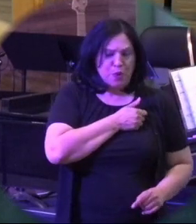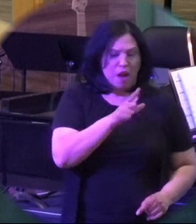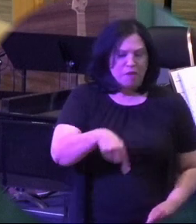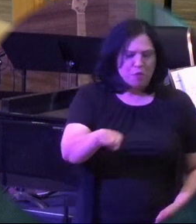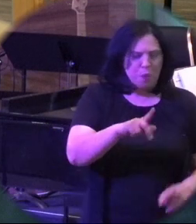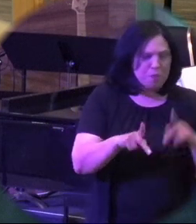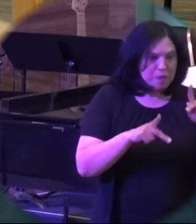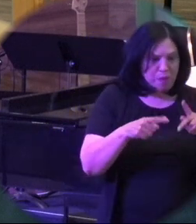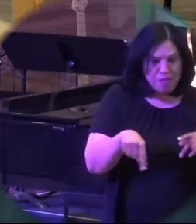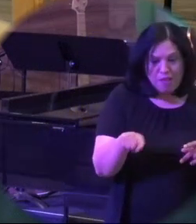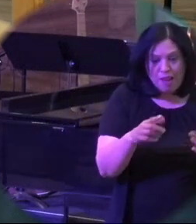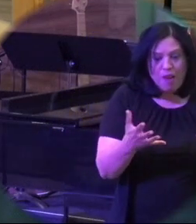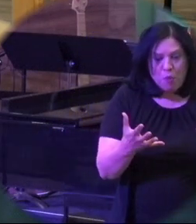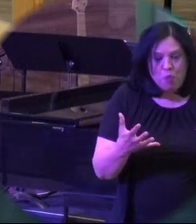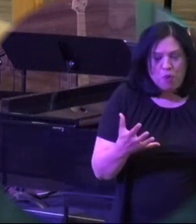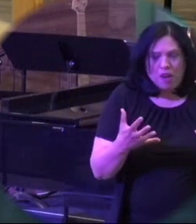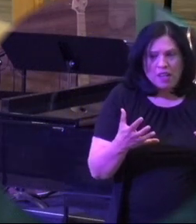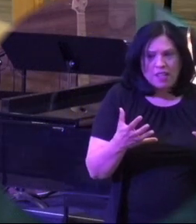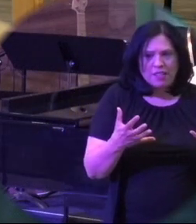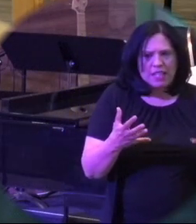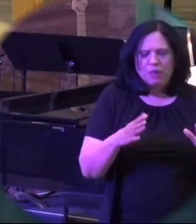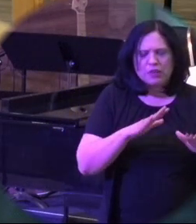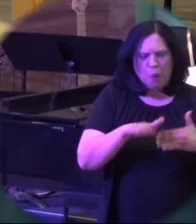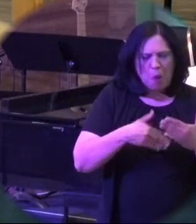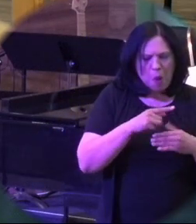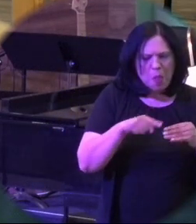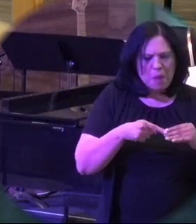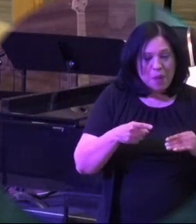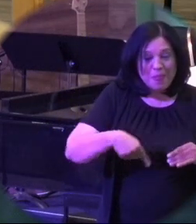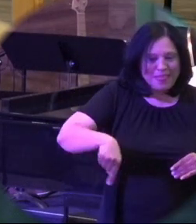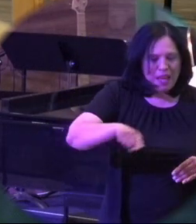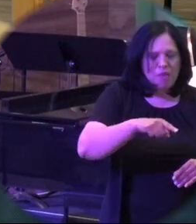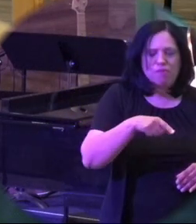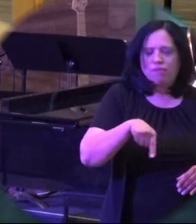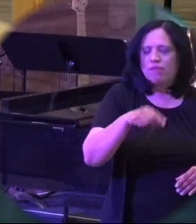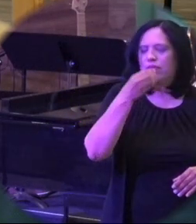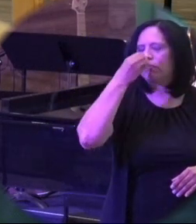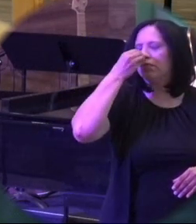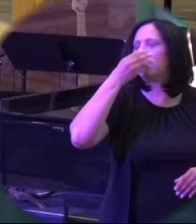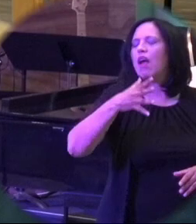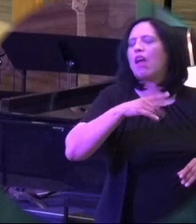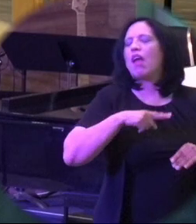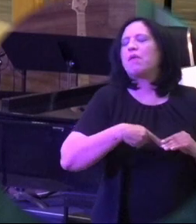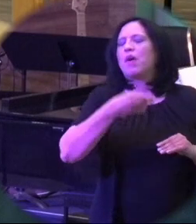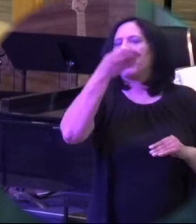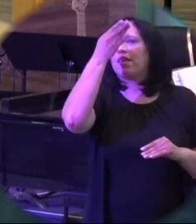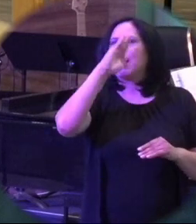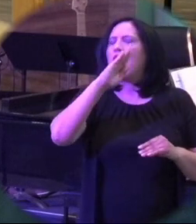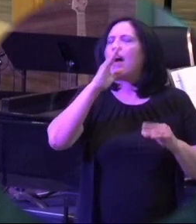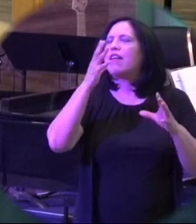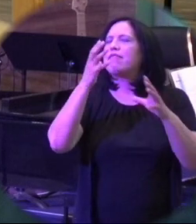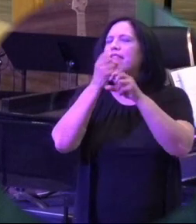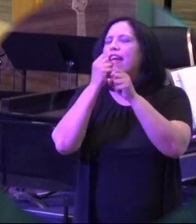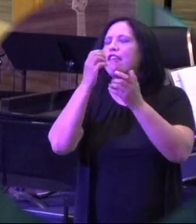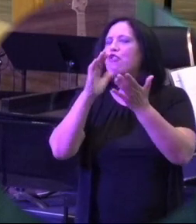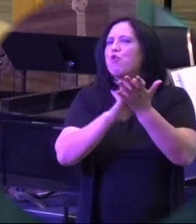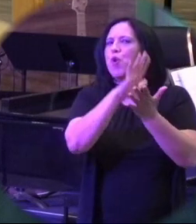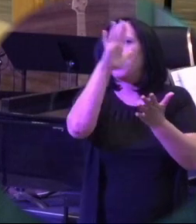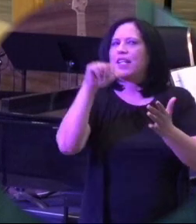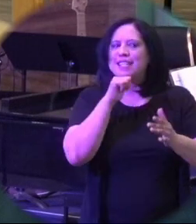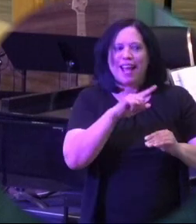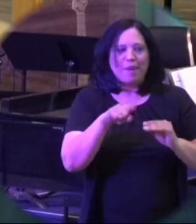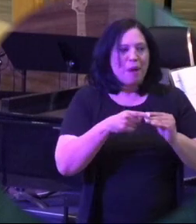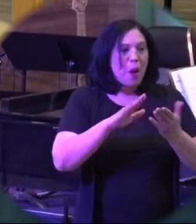were wanted to, it was all about them. They weren't concerned about their gracious God getting the glory. It wasn't about